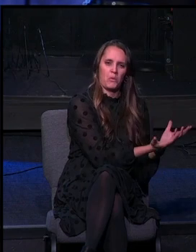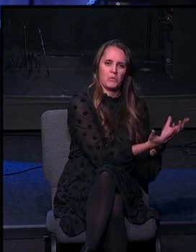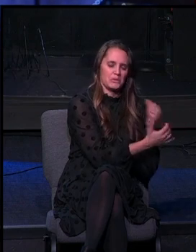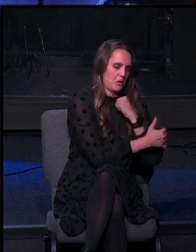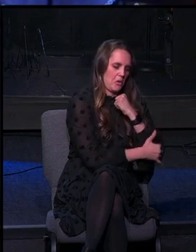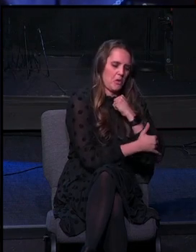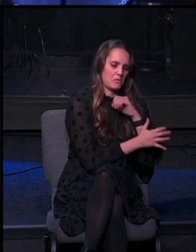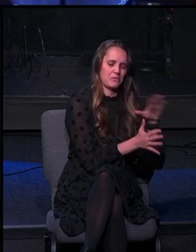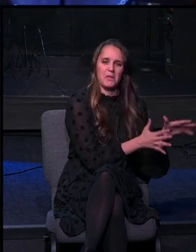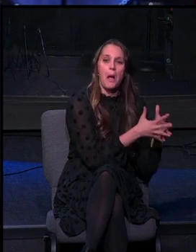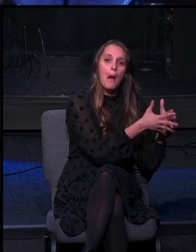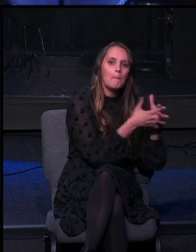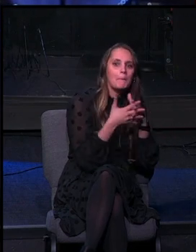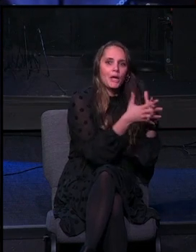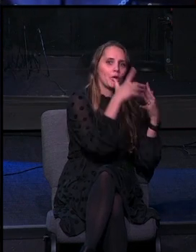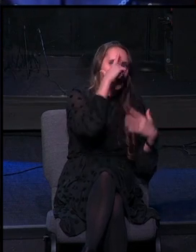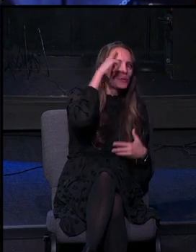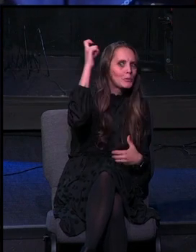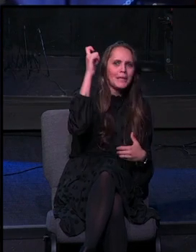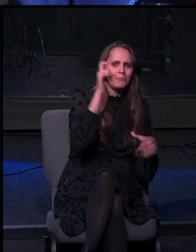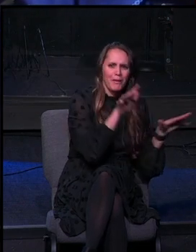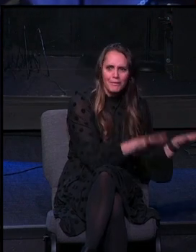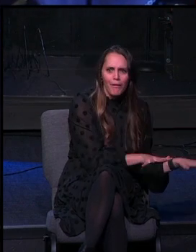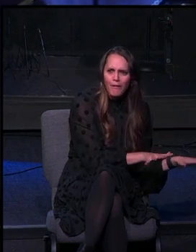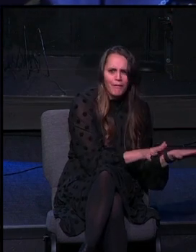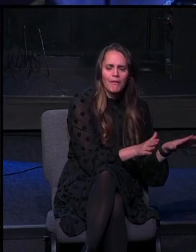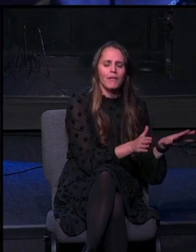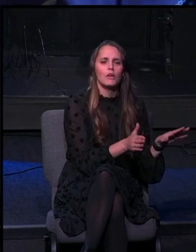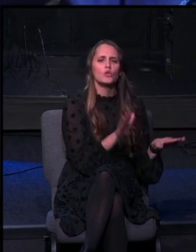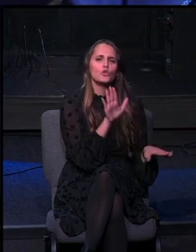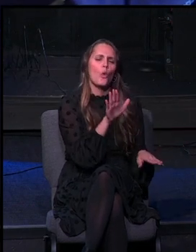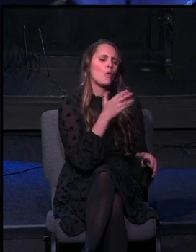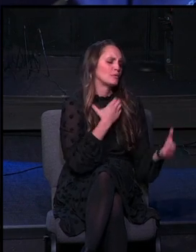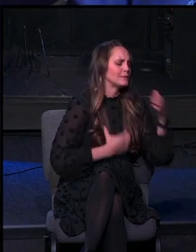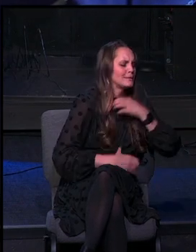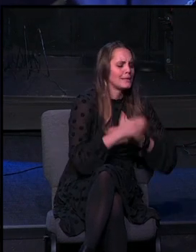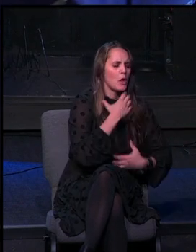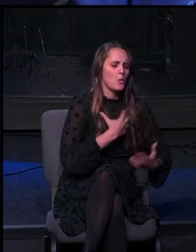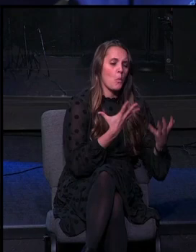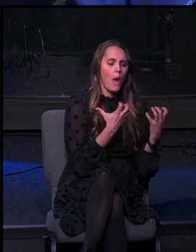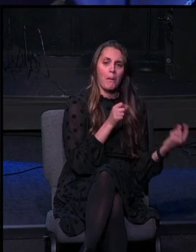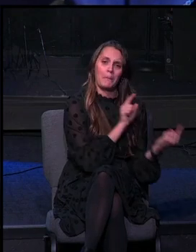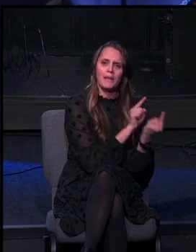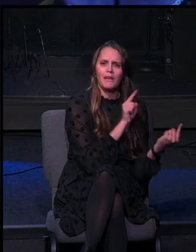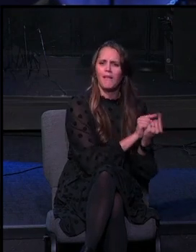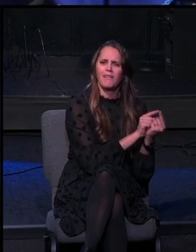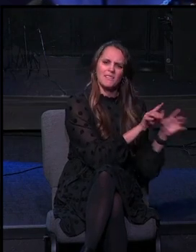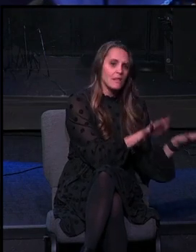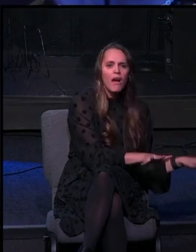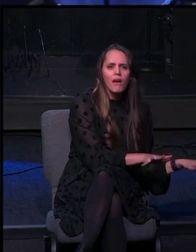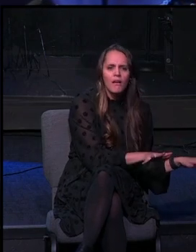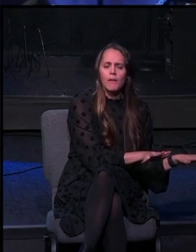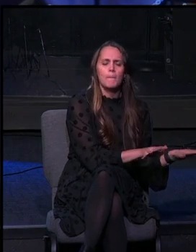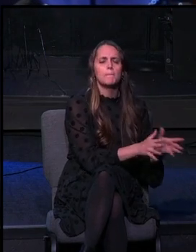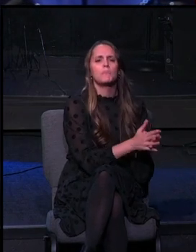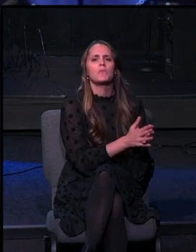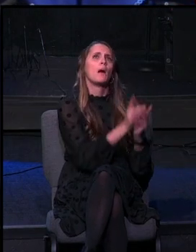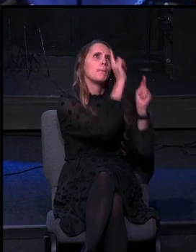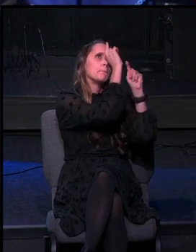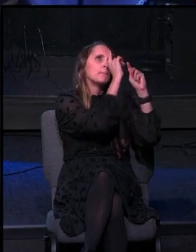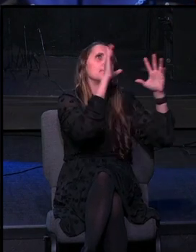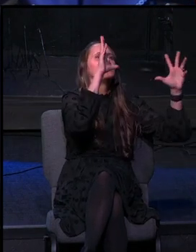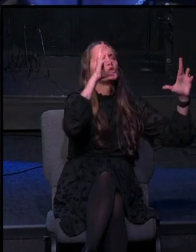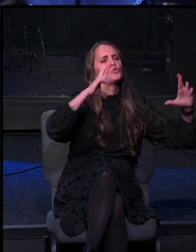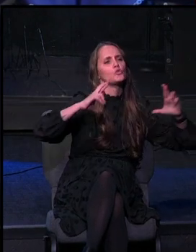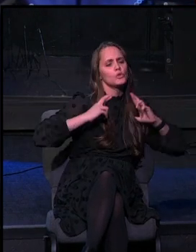settle for the American dream. Don't settle for all of your desires being met. Don't settle for this picture of retirement where you can end your